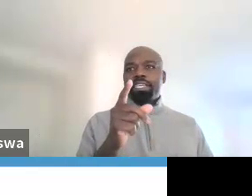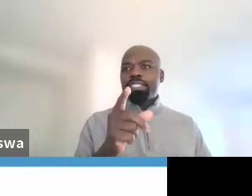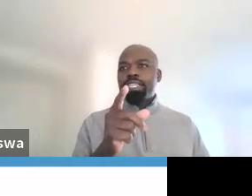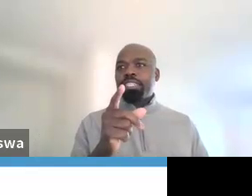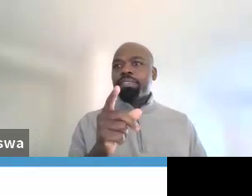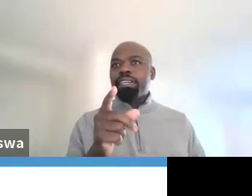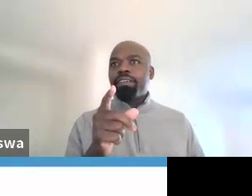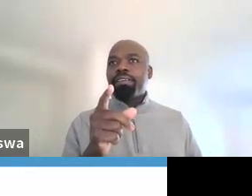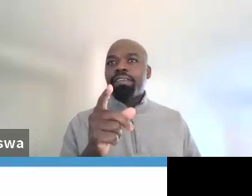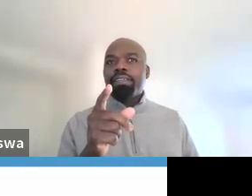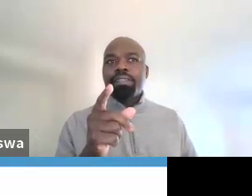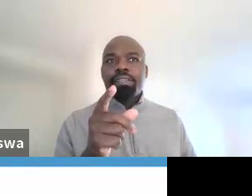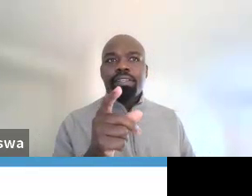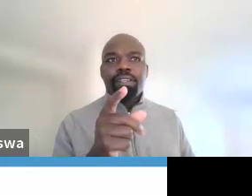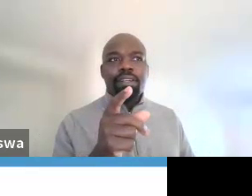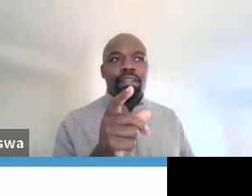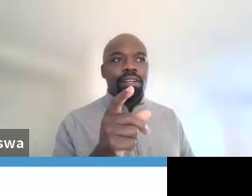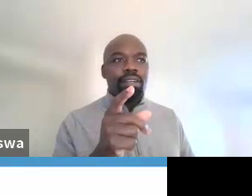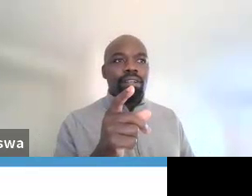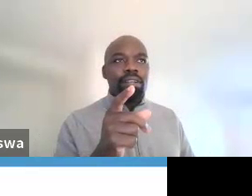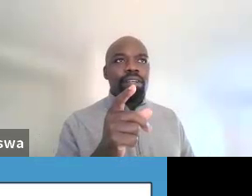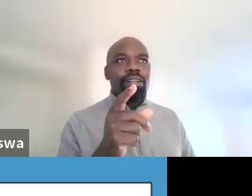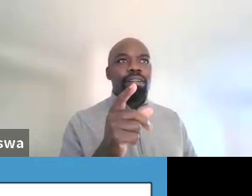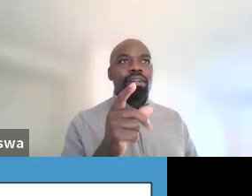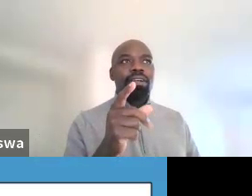practice. Next slide, please.